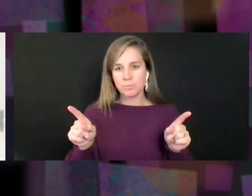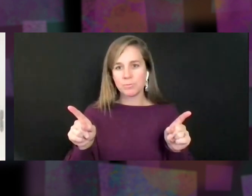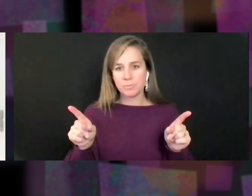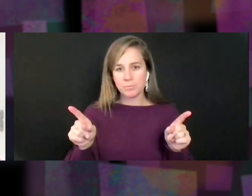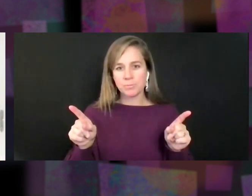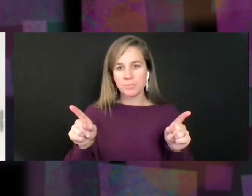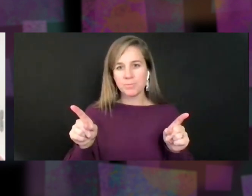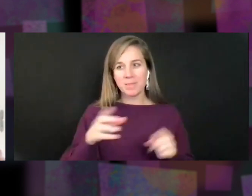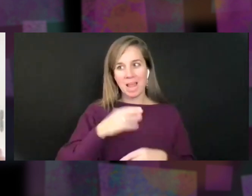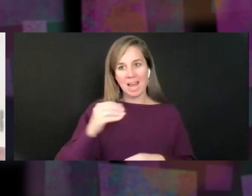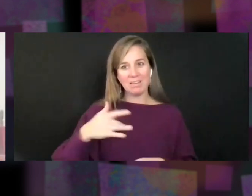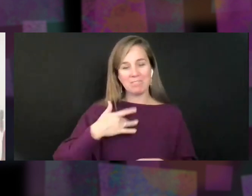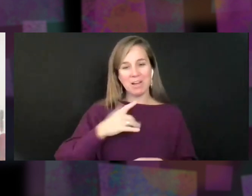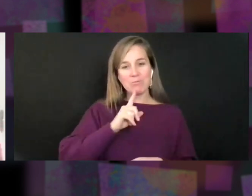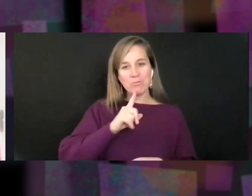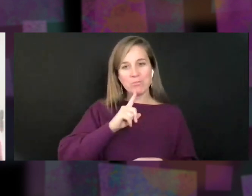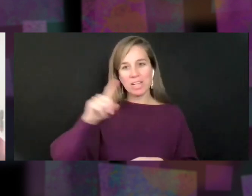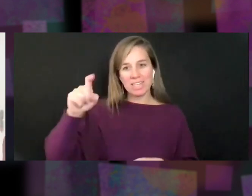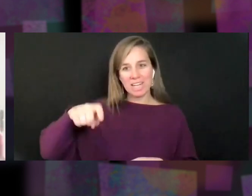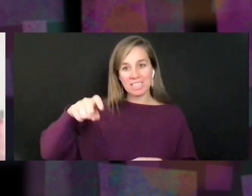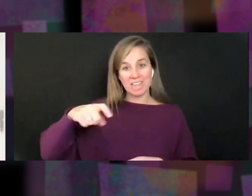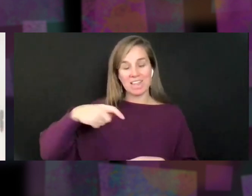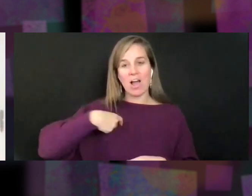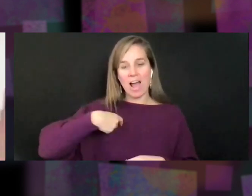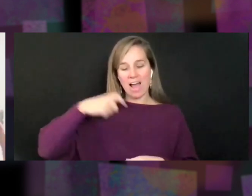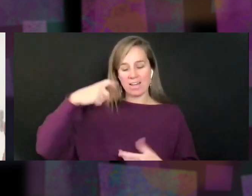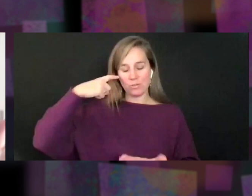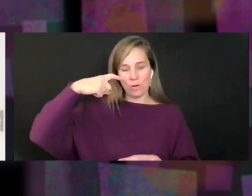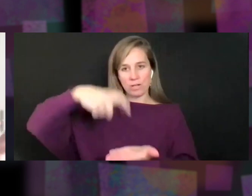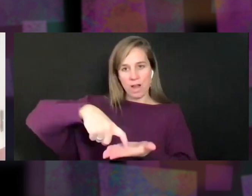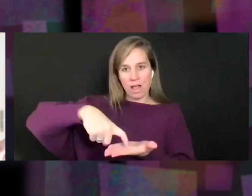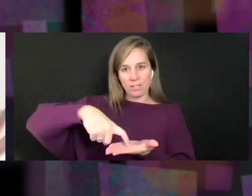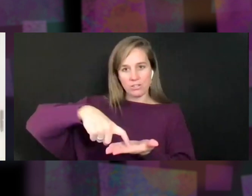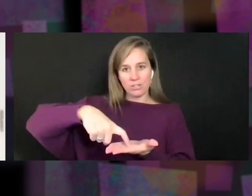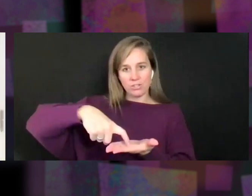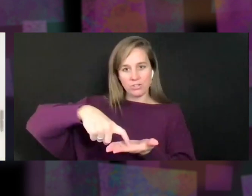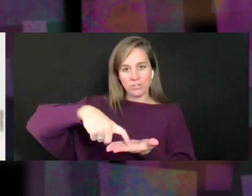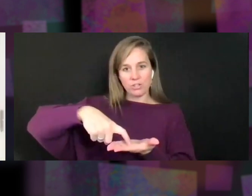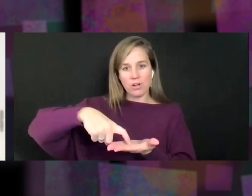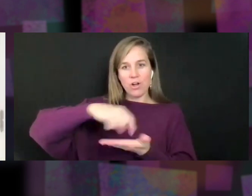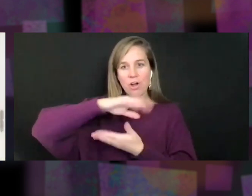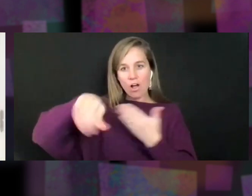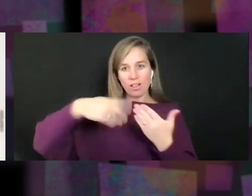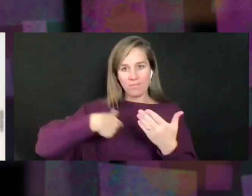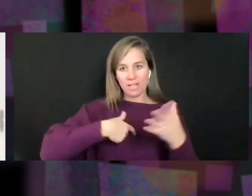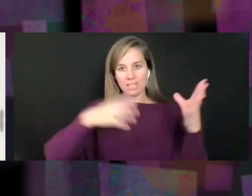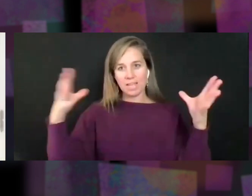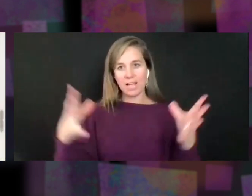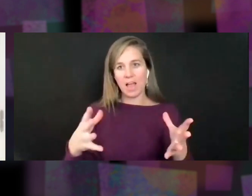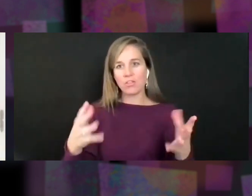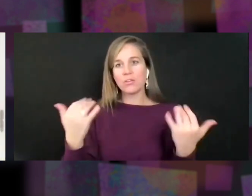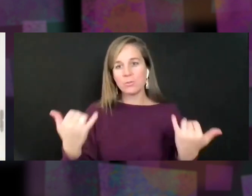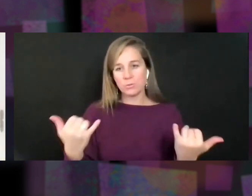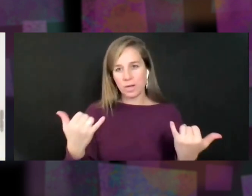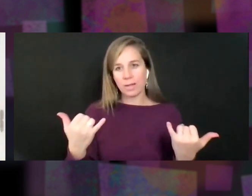And it felt really necessary that that acknowledgement be part of how we, all of us, gather today.